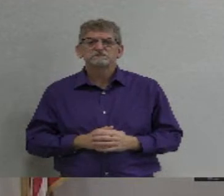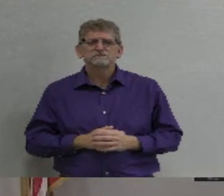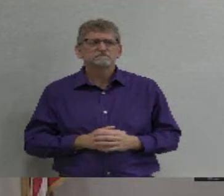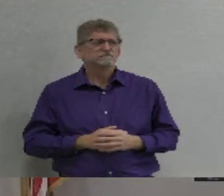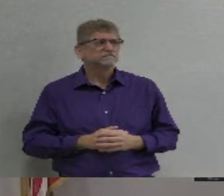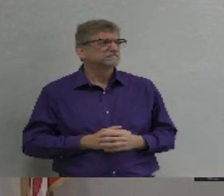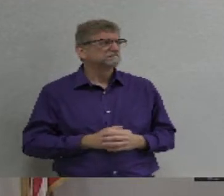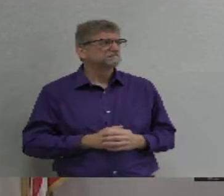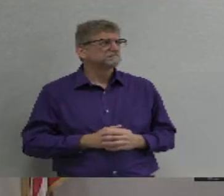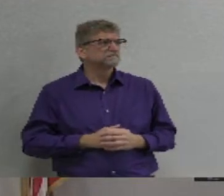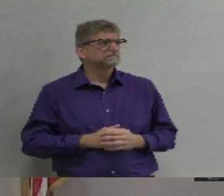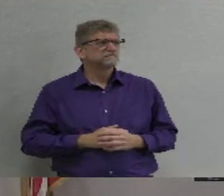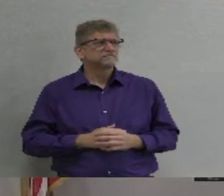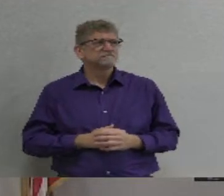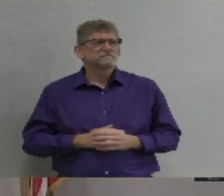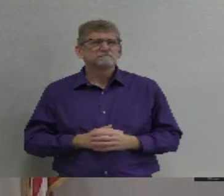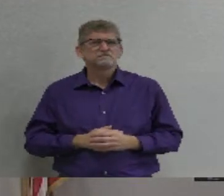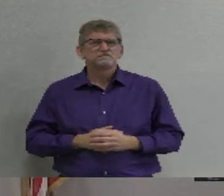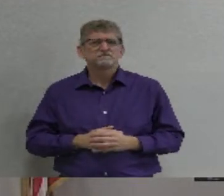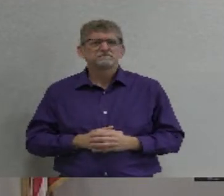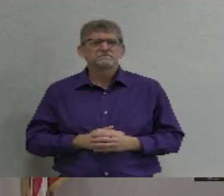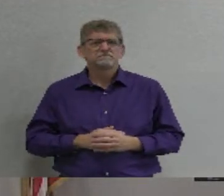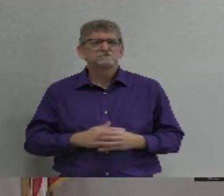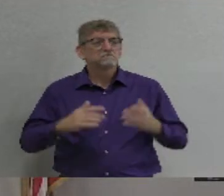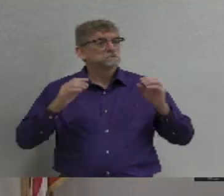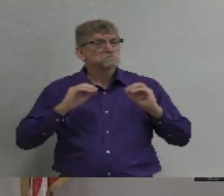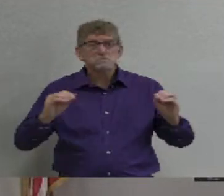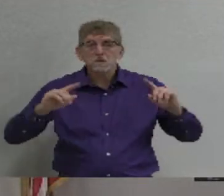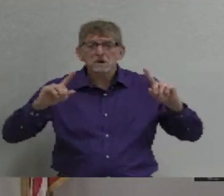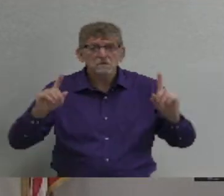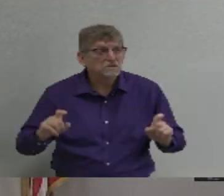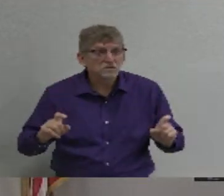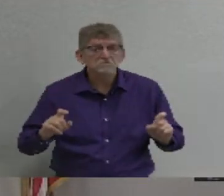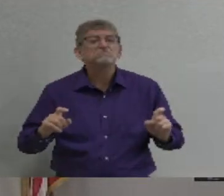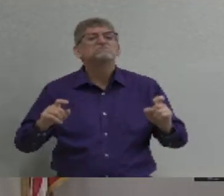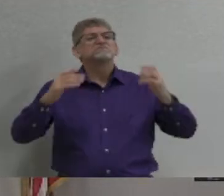Okay, if there are no further questions, I'd like to thank everybody for showing up and